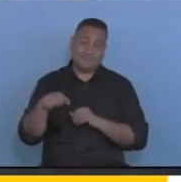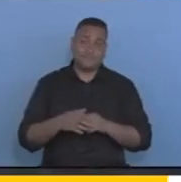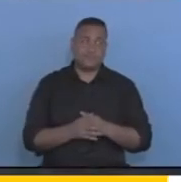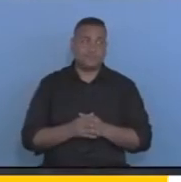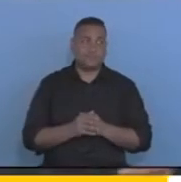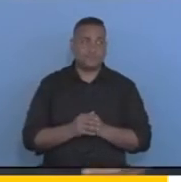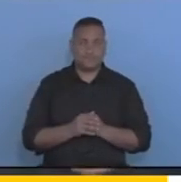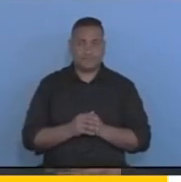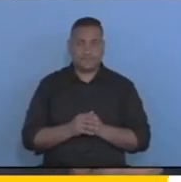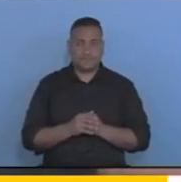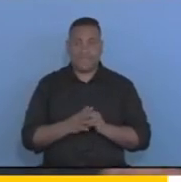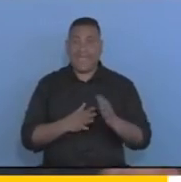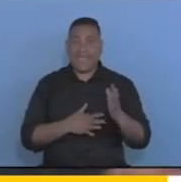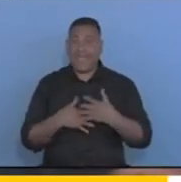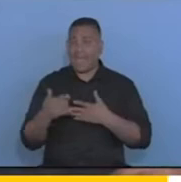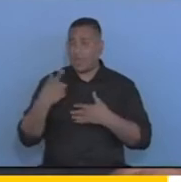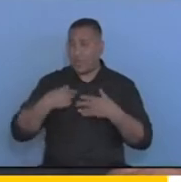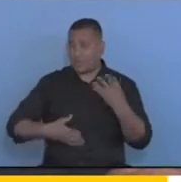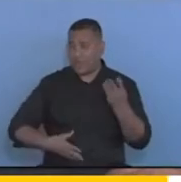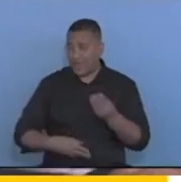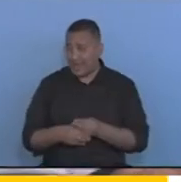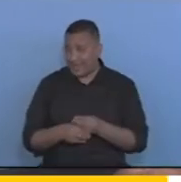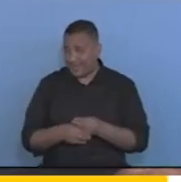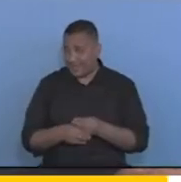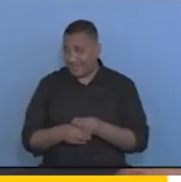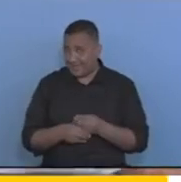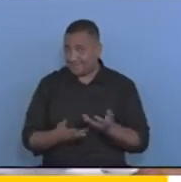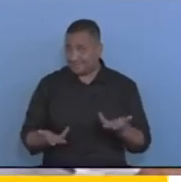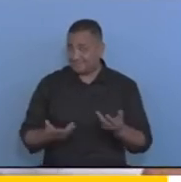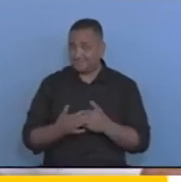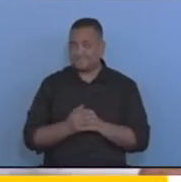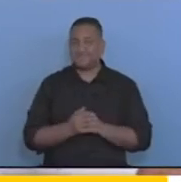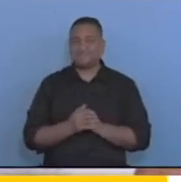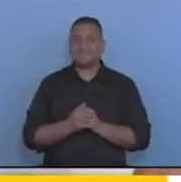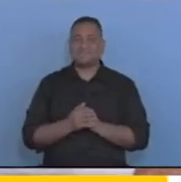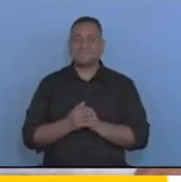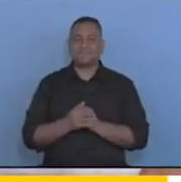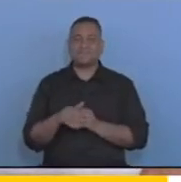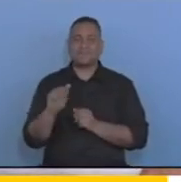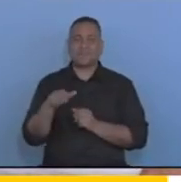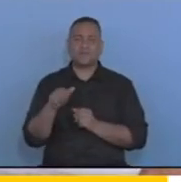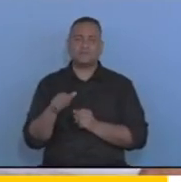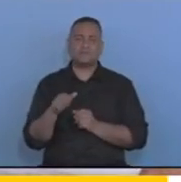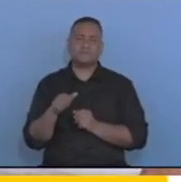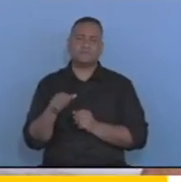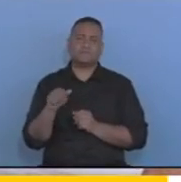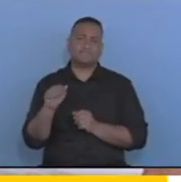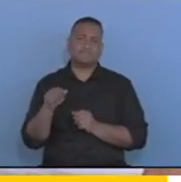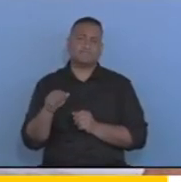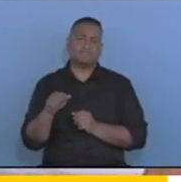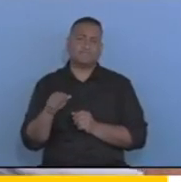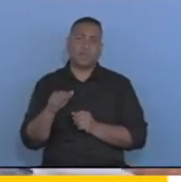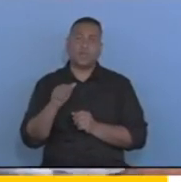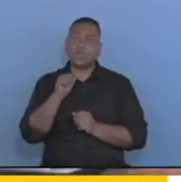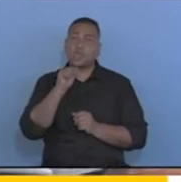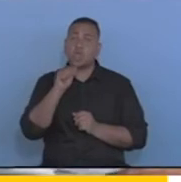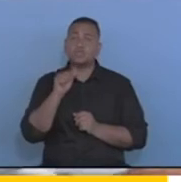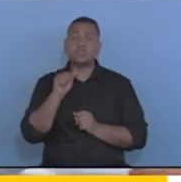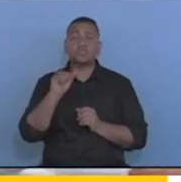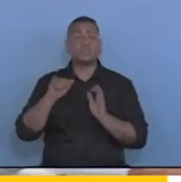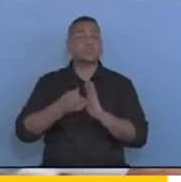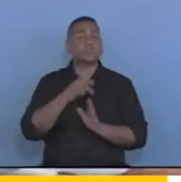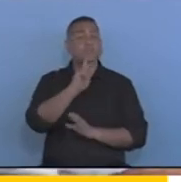Yeah. Anything else you would like to add to that, Francois? Yes, just very quickly. It's not just PLCs. We have expanded